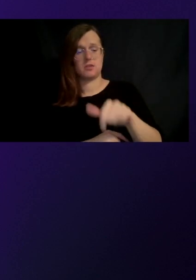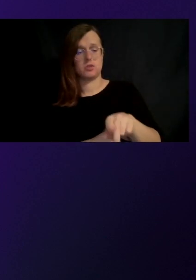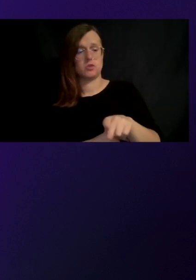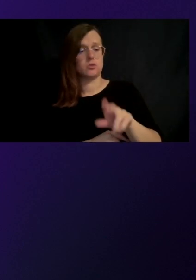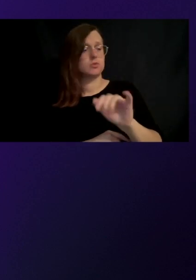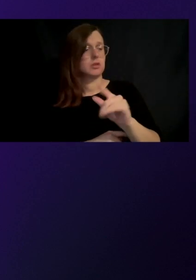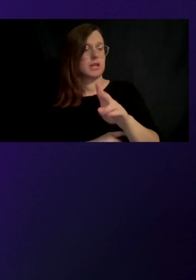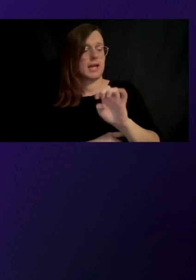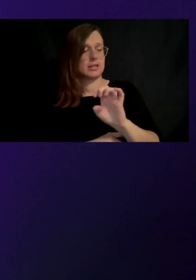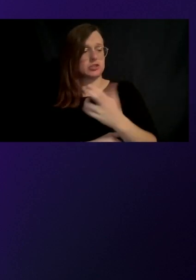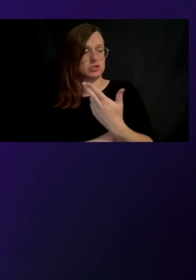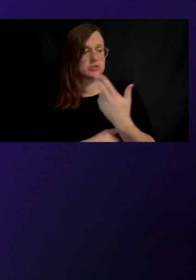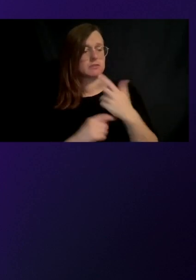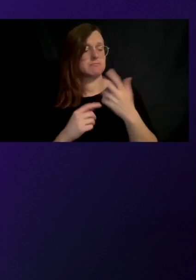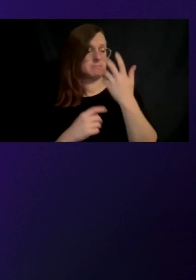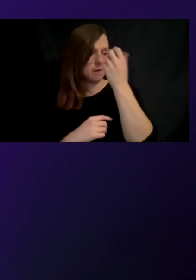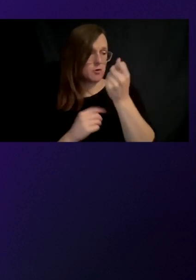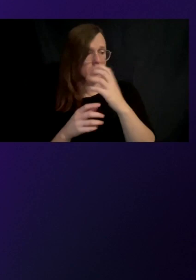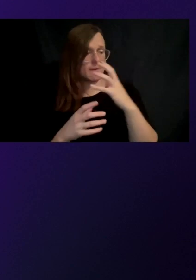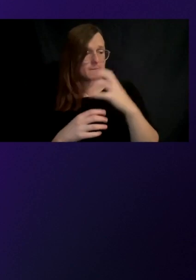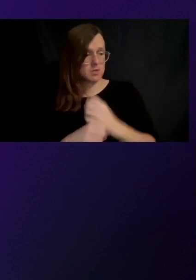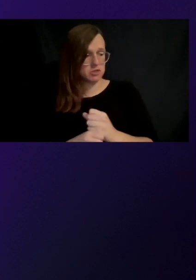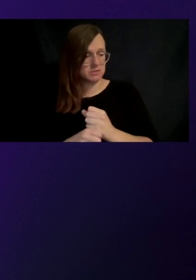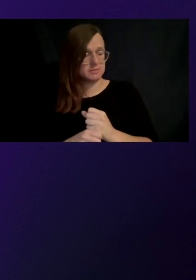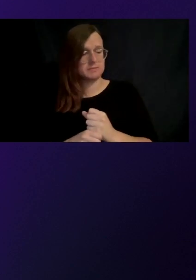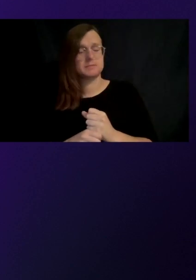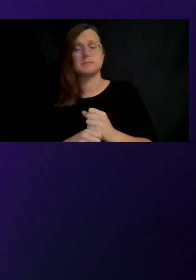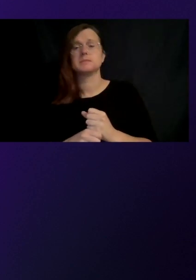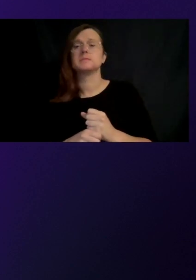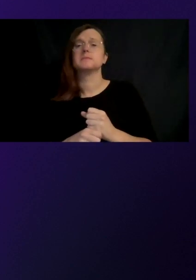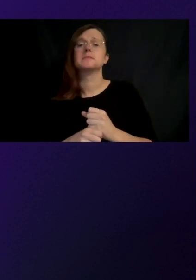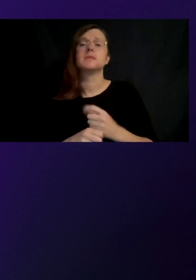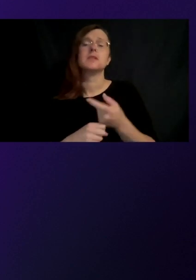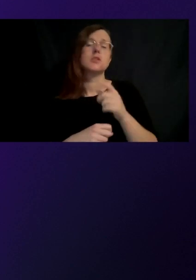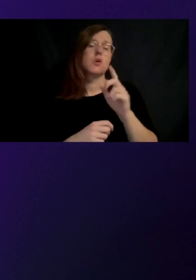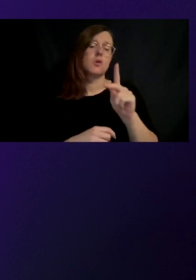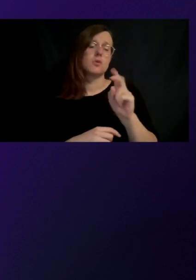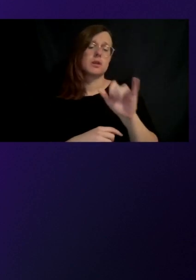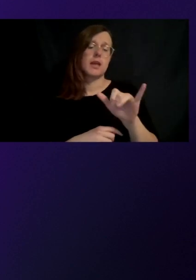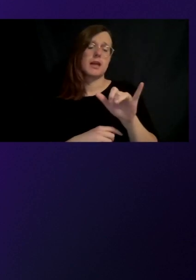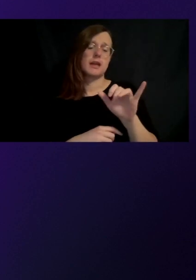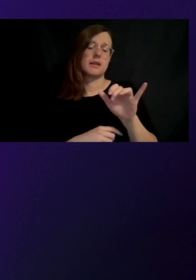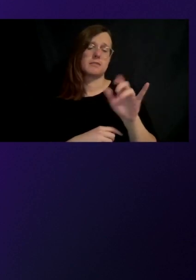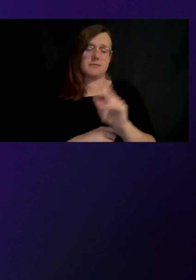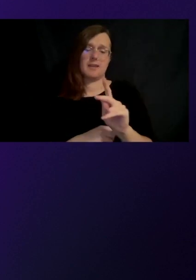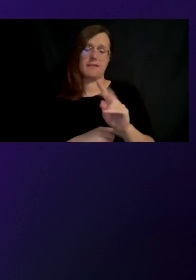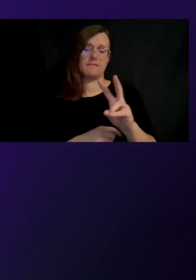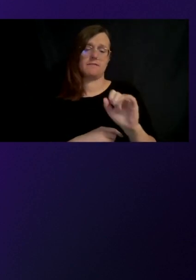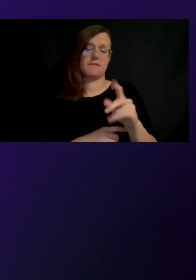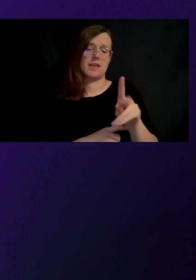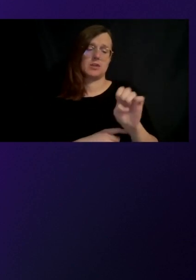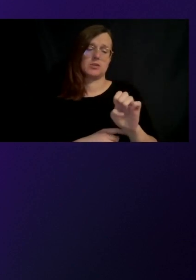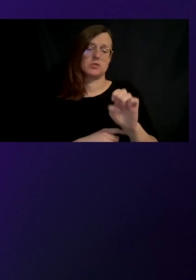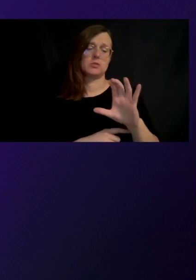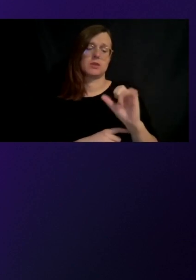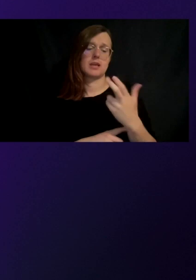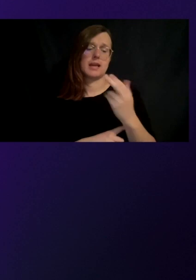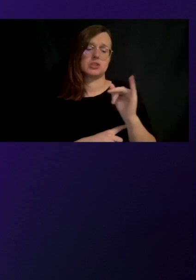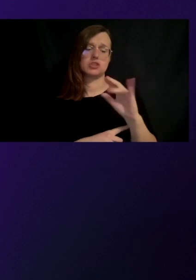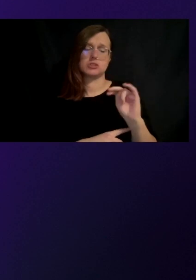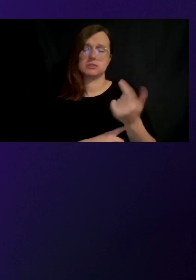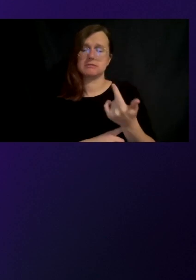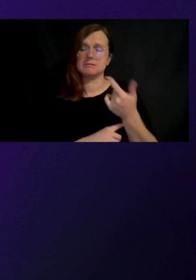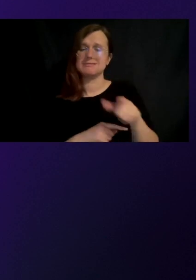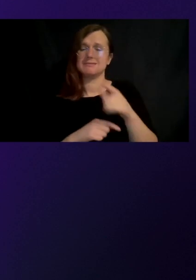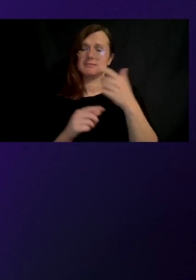compression. So let's dive into these, starting with key value caching, or KV caching for short. So this is a relatively simple idea, but it's